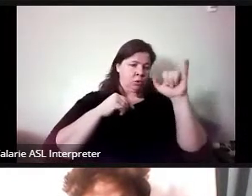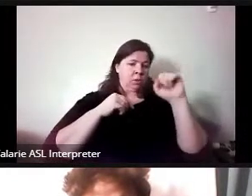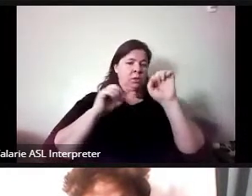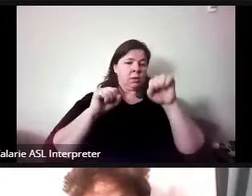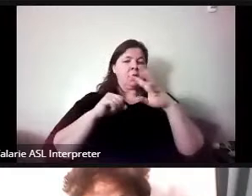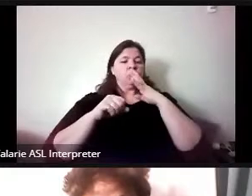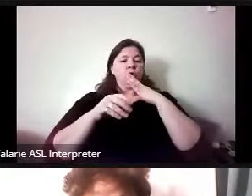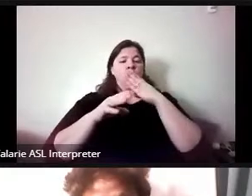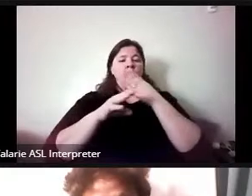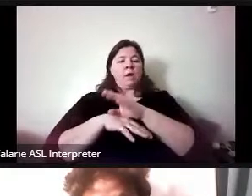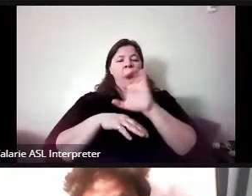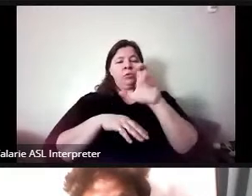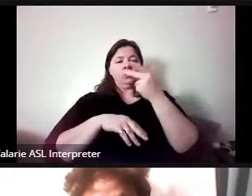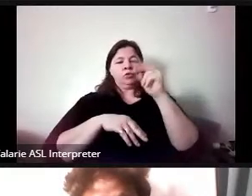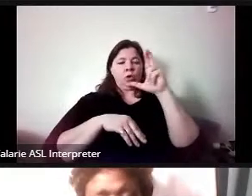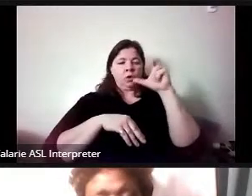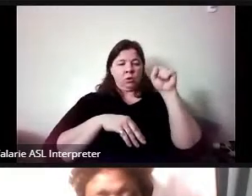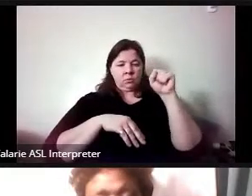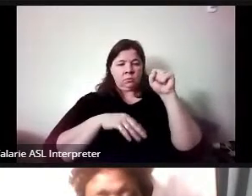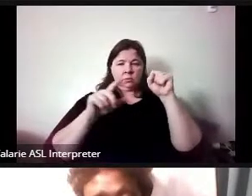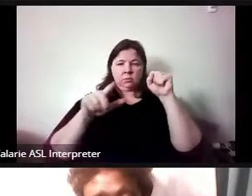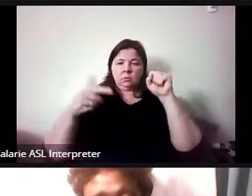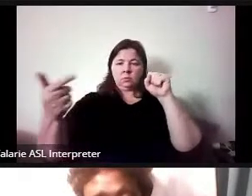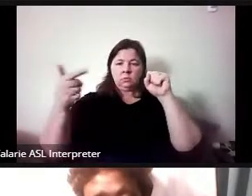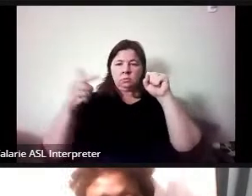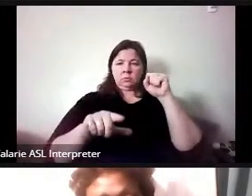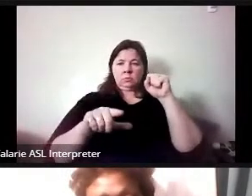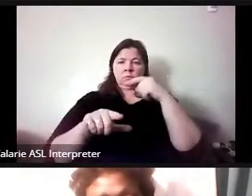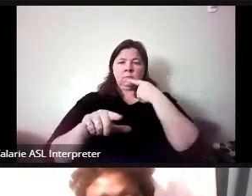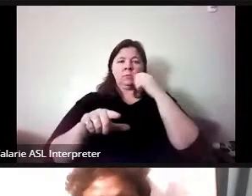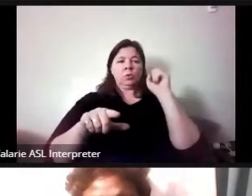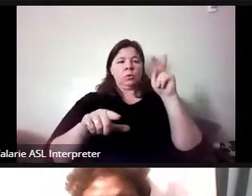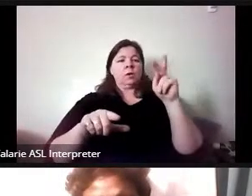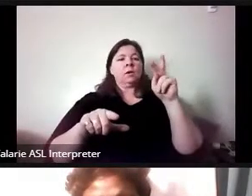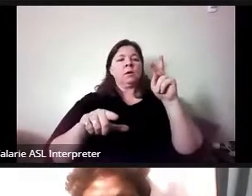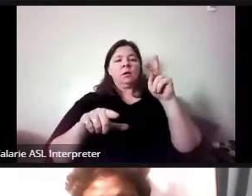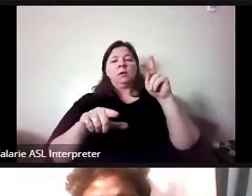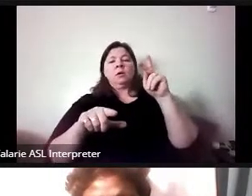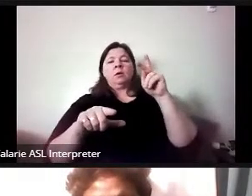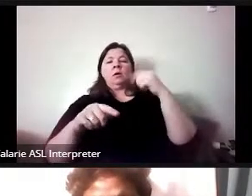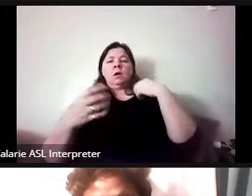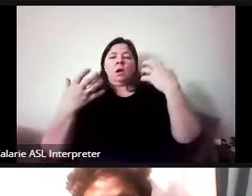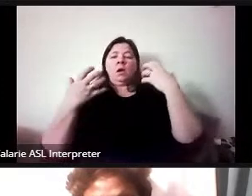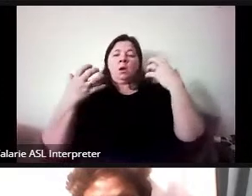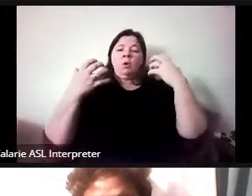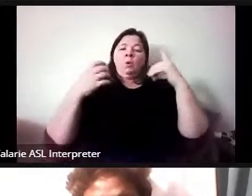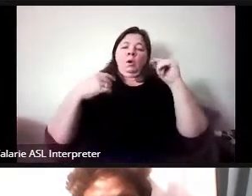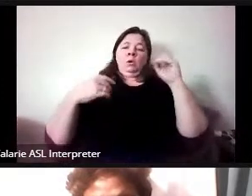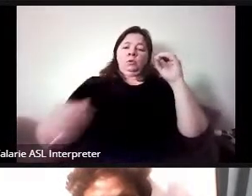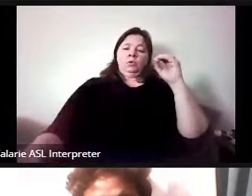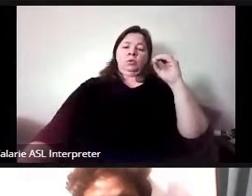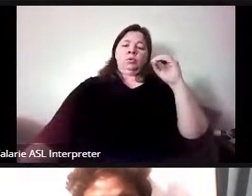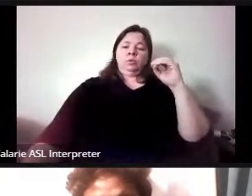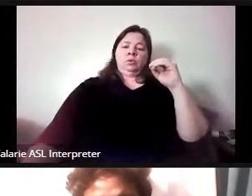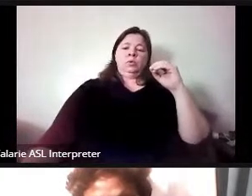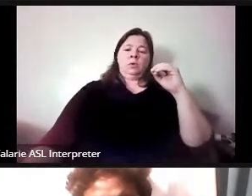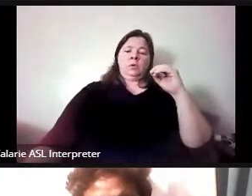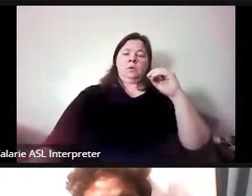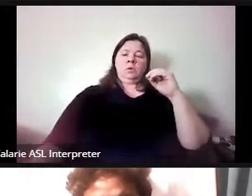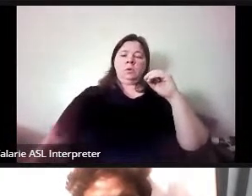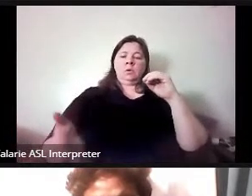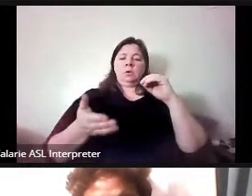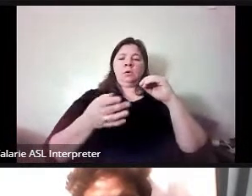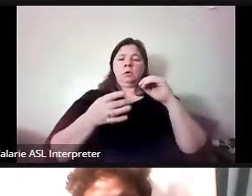in after Charles is finished. Okay. I just want to I